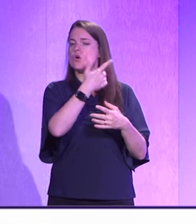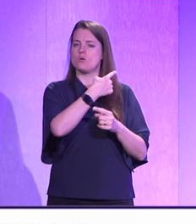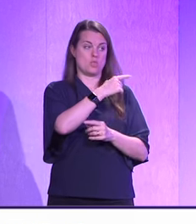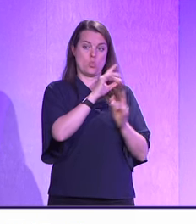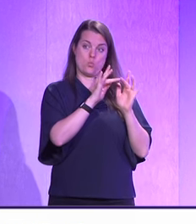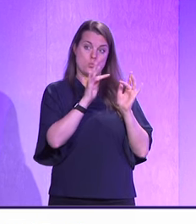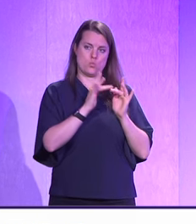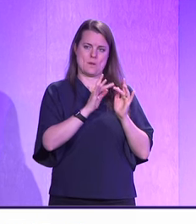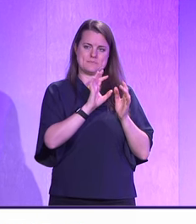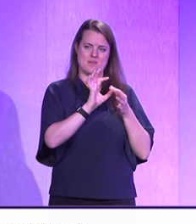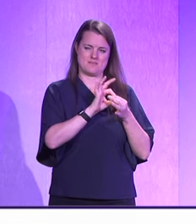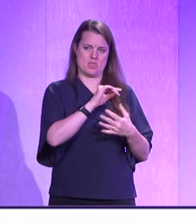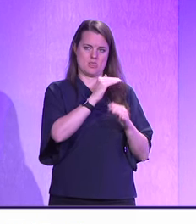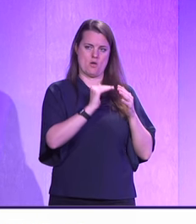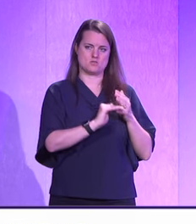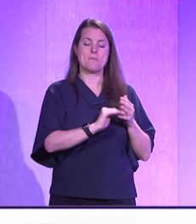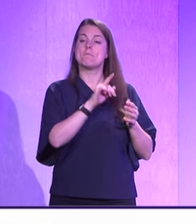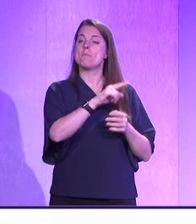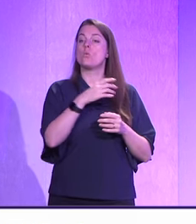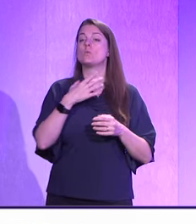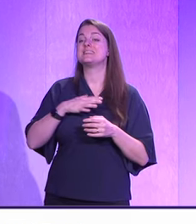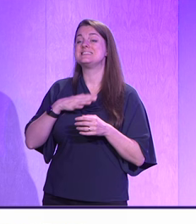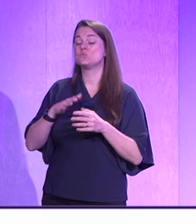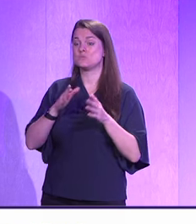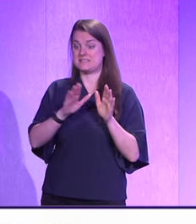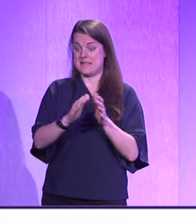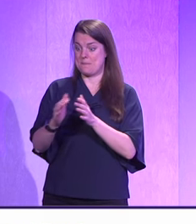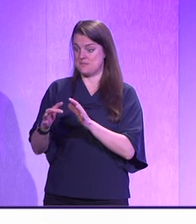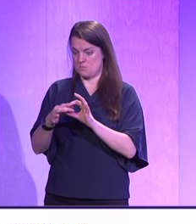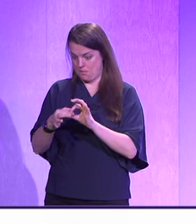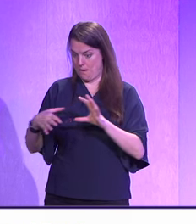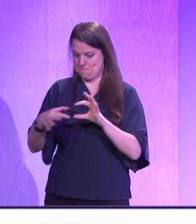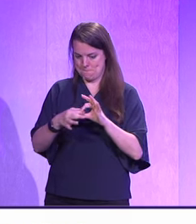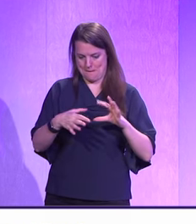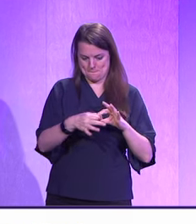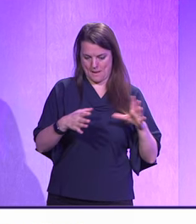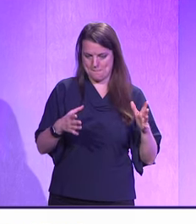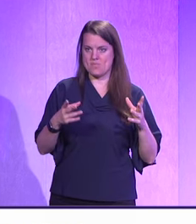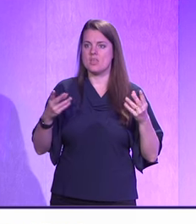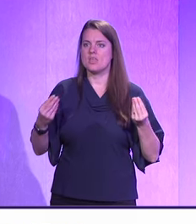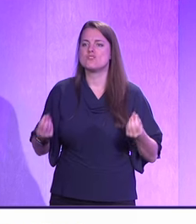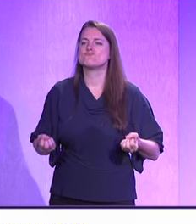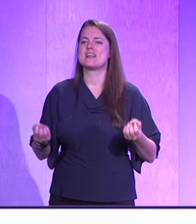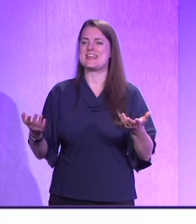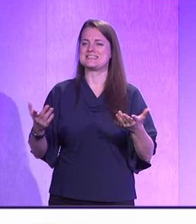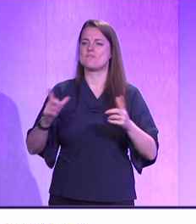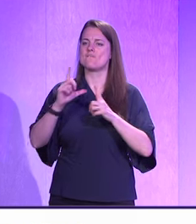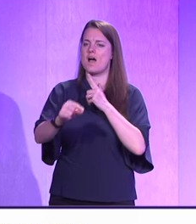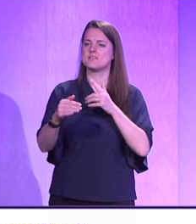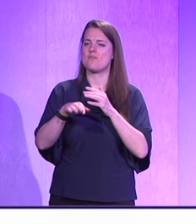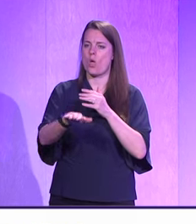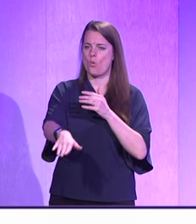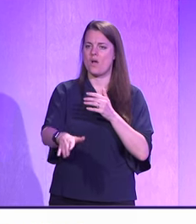ConfluxXQ.com/Glowfox. Here's a single slide summary. We need decoupling of teams and technology for fast flow and diffusing of ideas for learning and